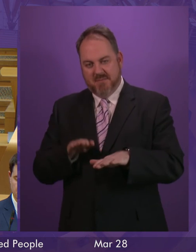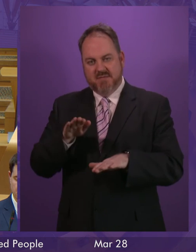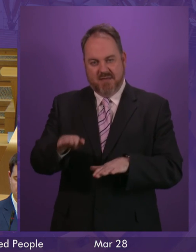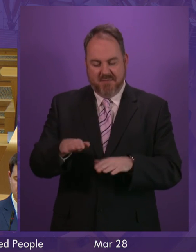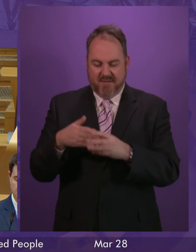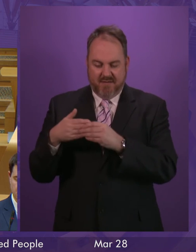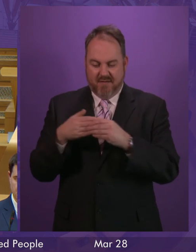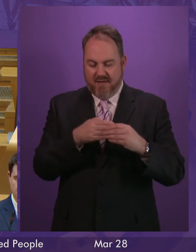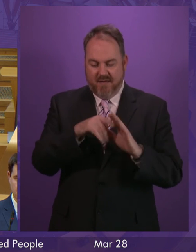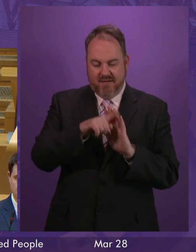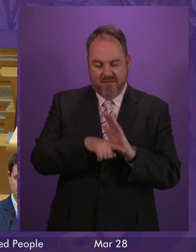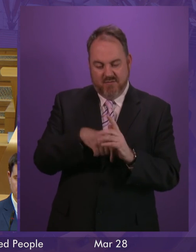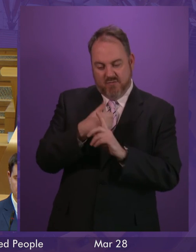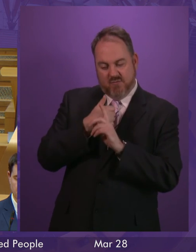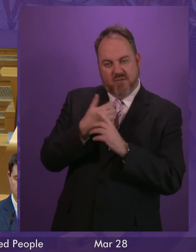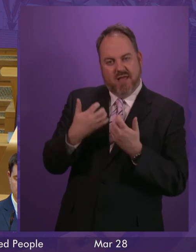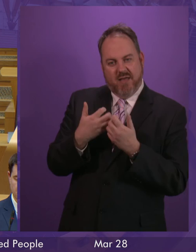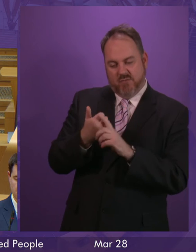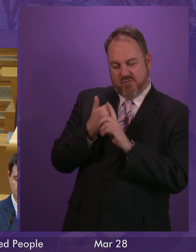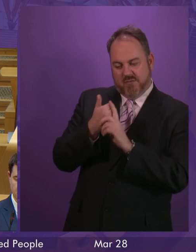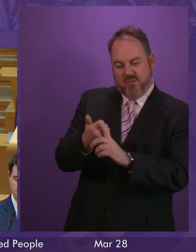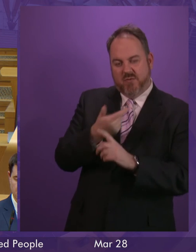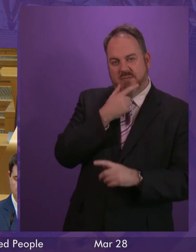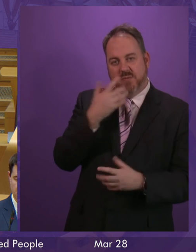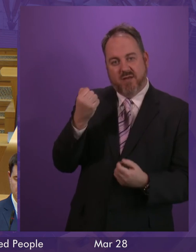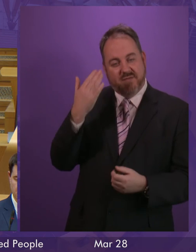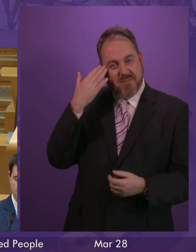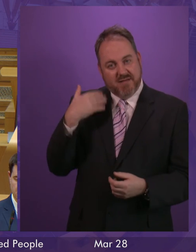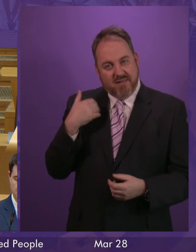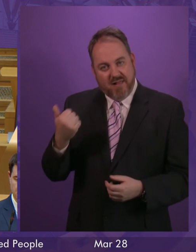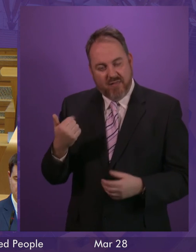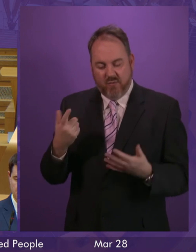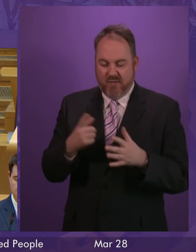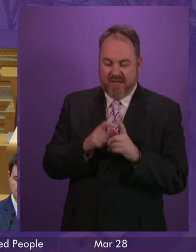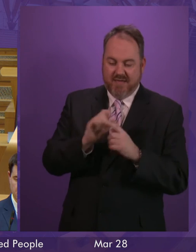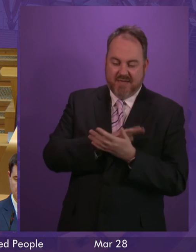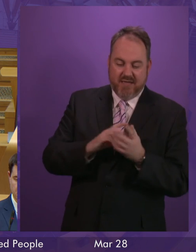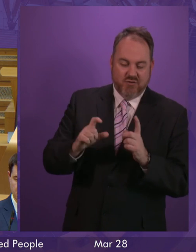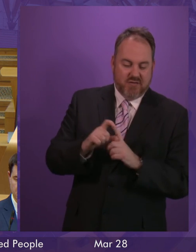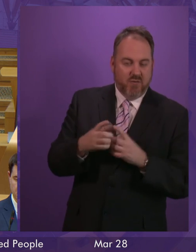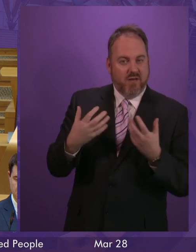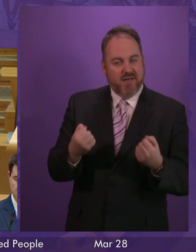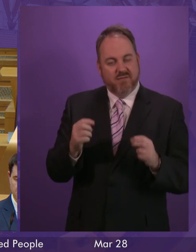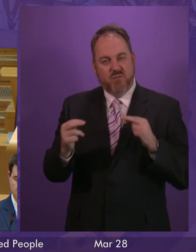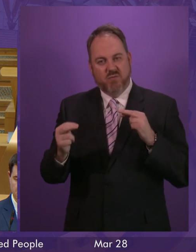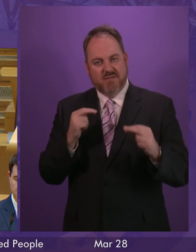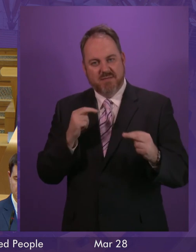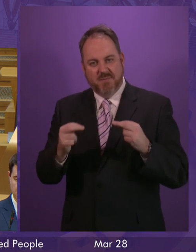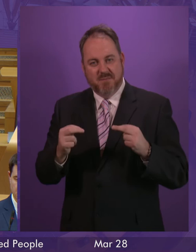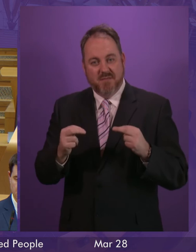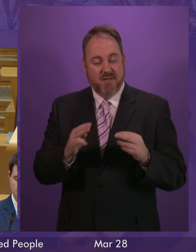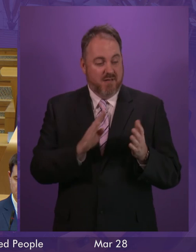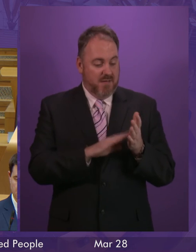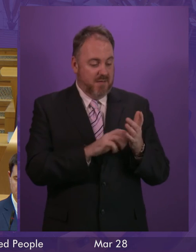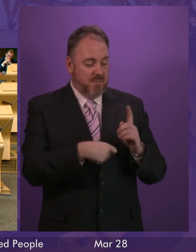that can be taken to help people with autism, mental health conditions, and ADHD work. These simple things, many of the things which Mark McDonald